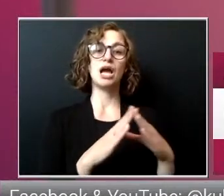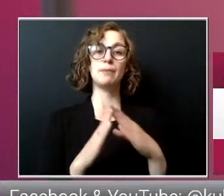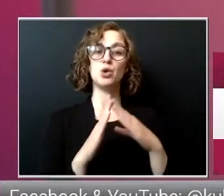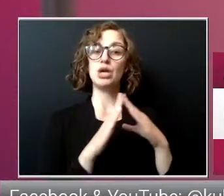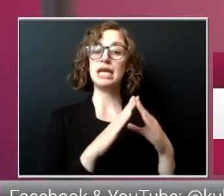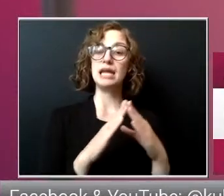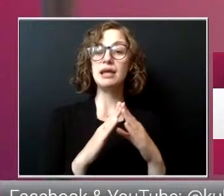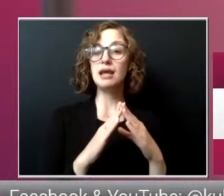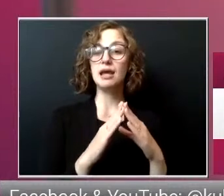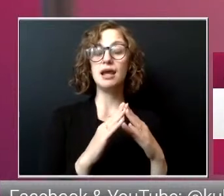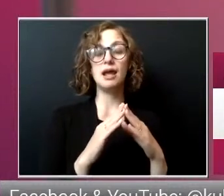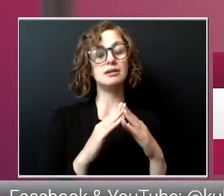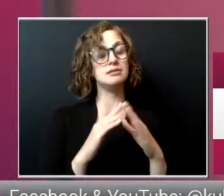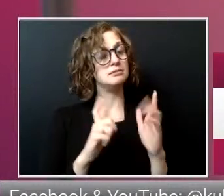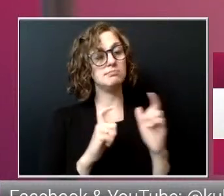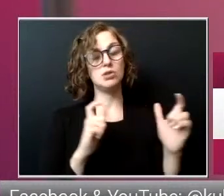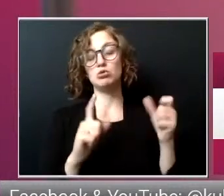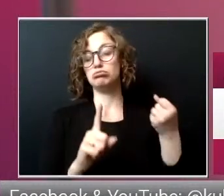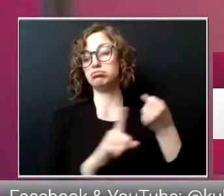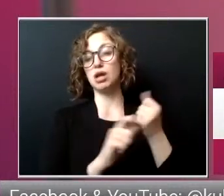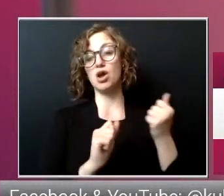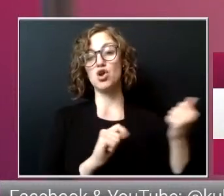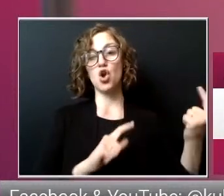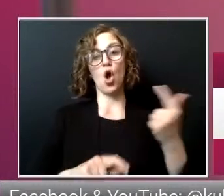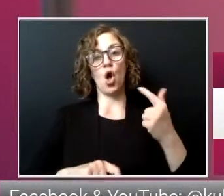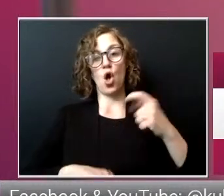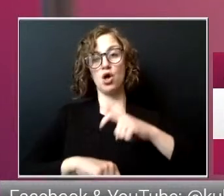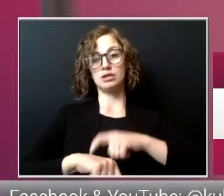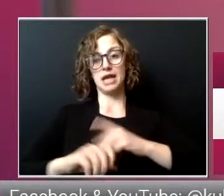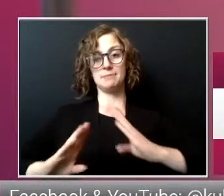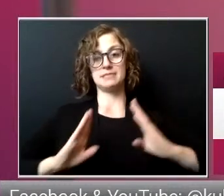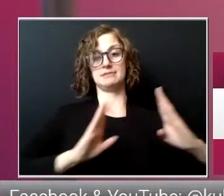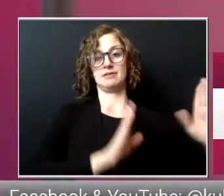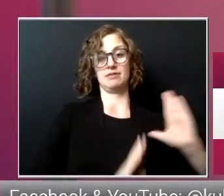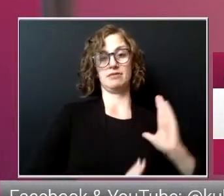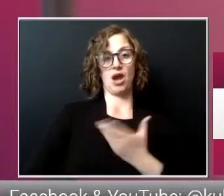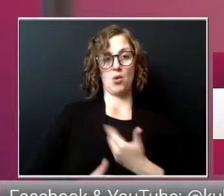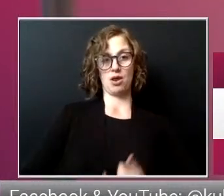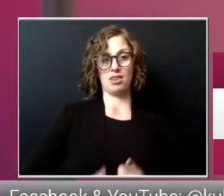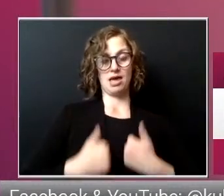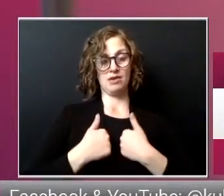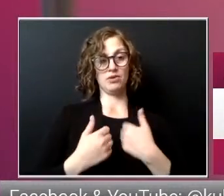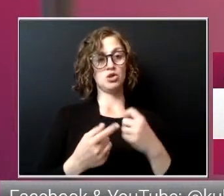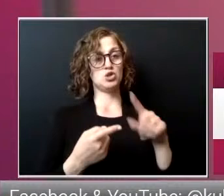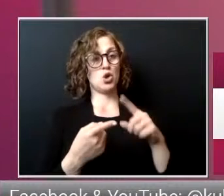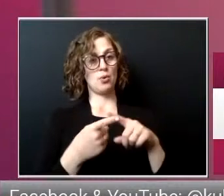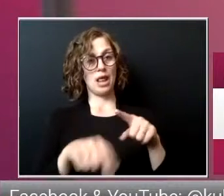seasons of life. So when we have long-term NICU stay families,